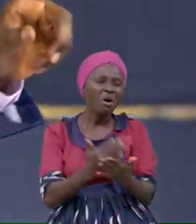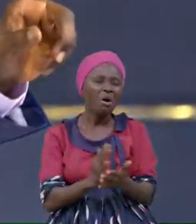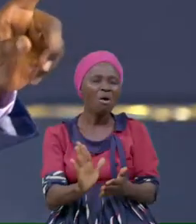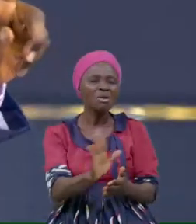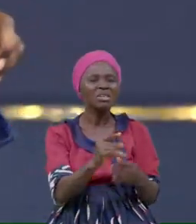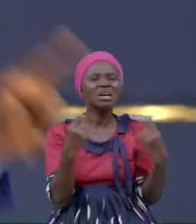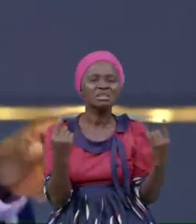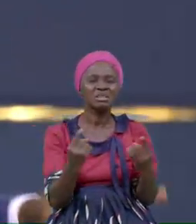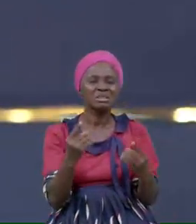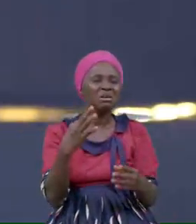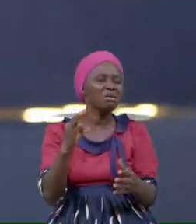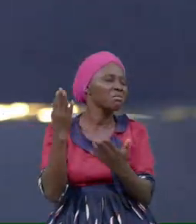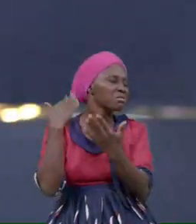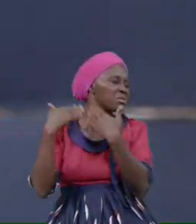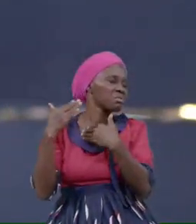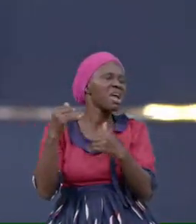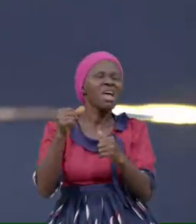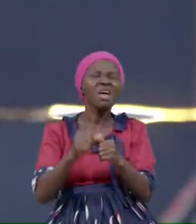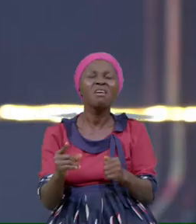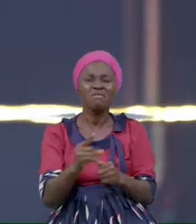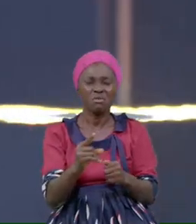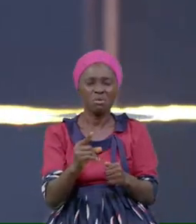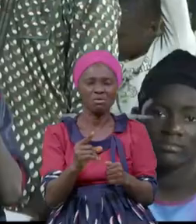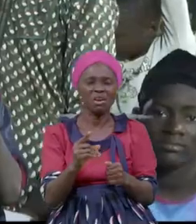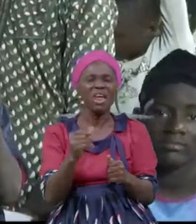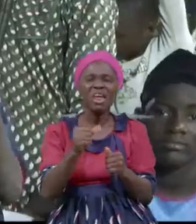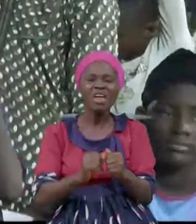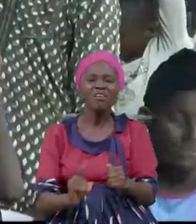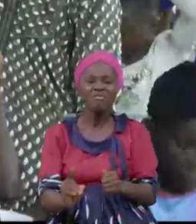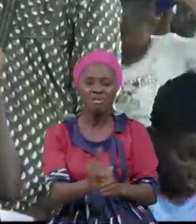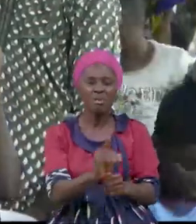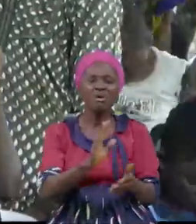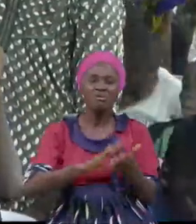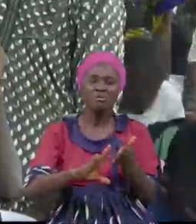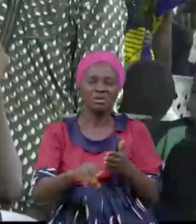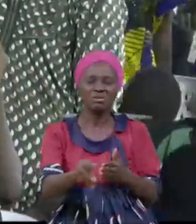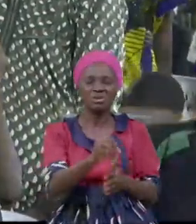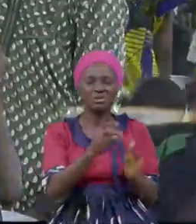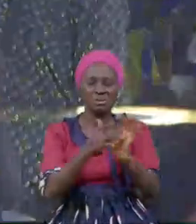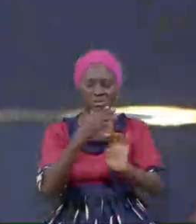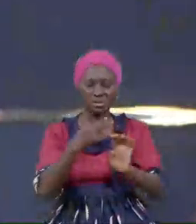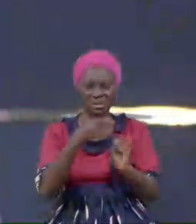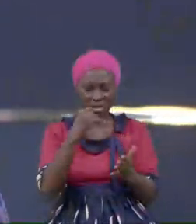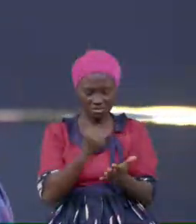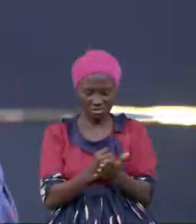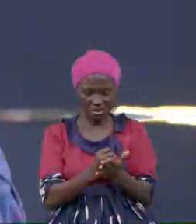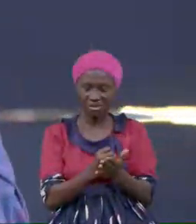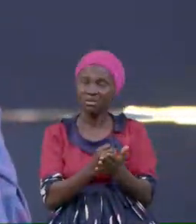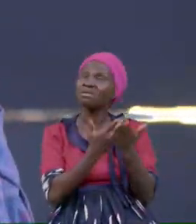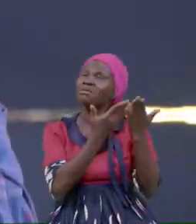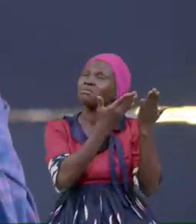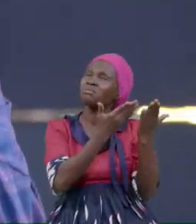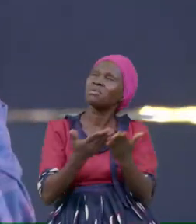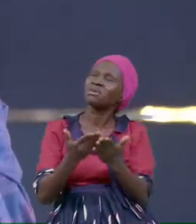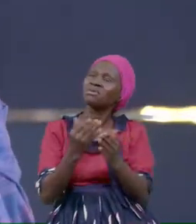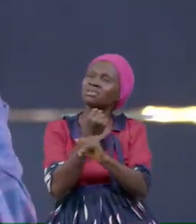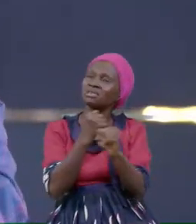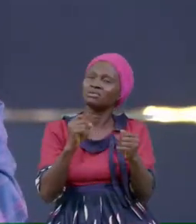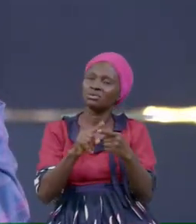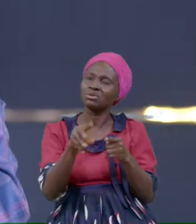Everyone, forgive them in Jesus' name. Yes. Bring salvation to them. Let